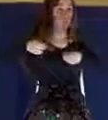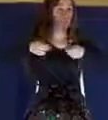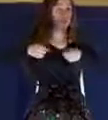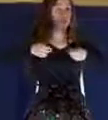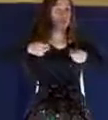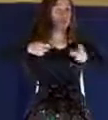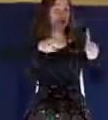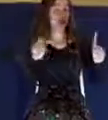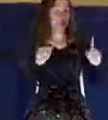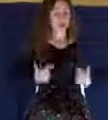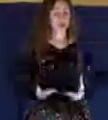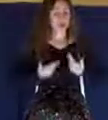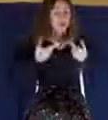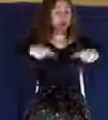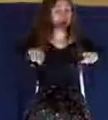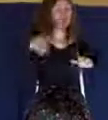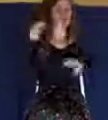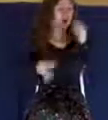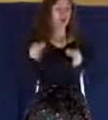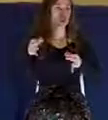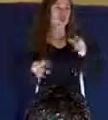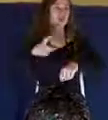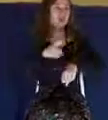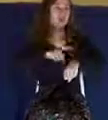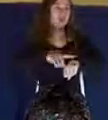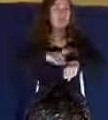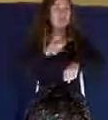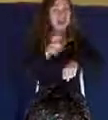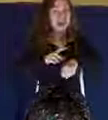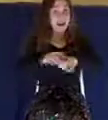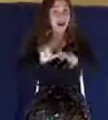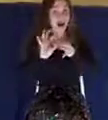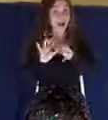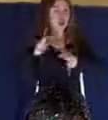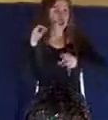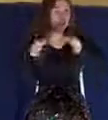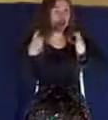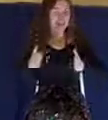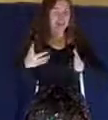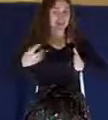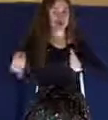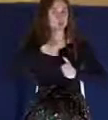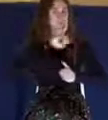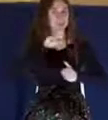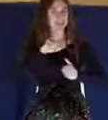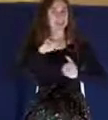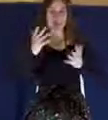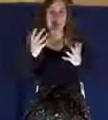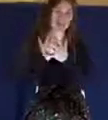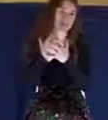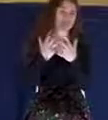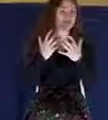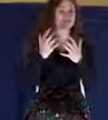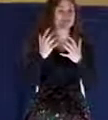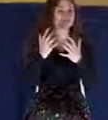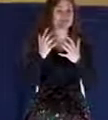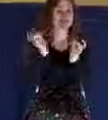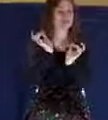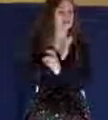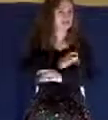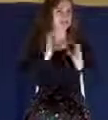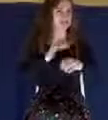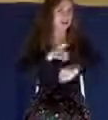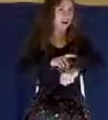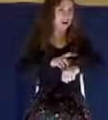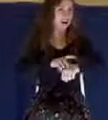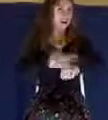judges. If you know anything about the history of Israel, the time of the judges was a very dark time. This was the dark ages for Israel.